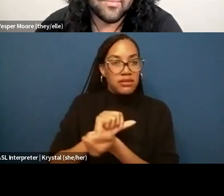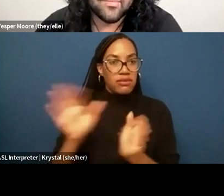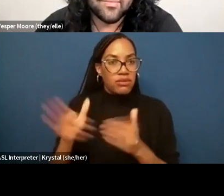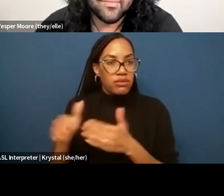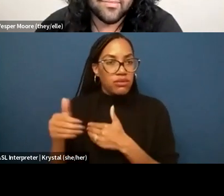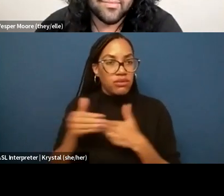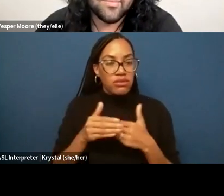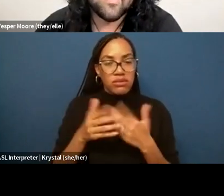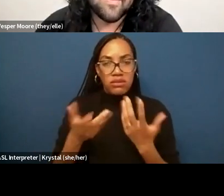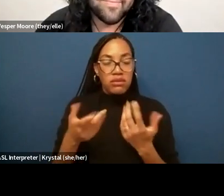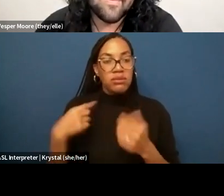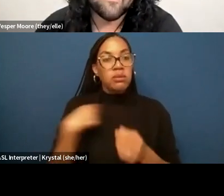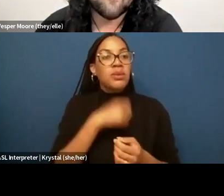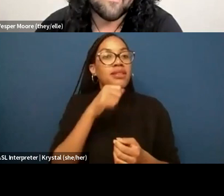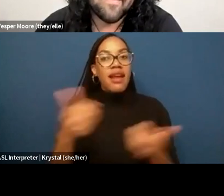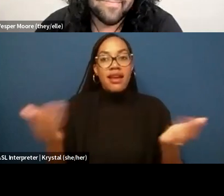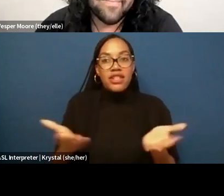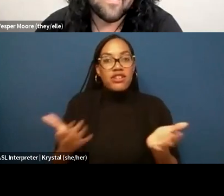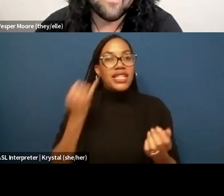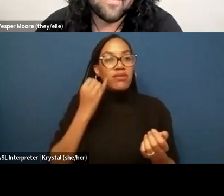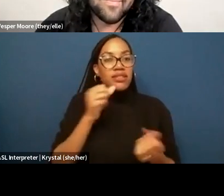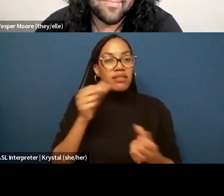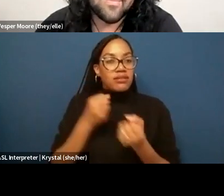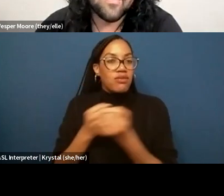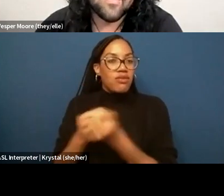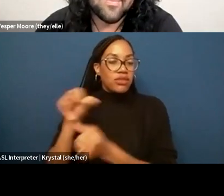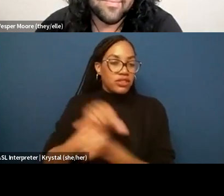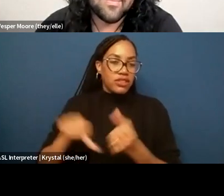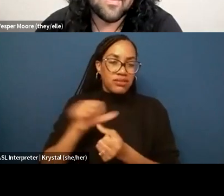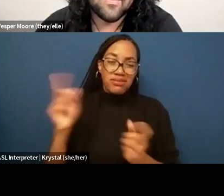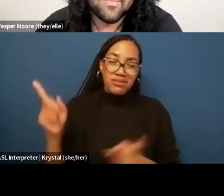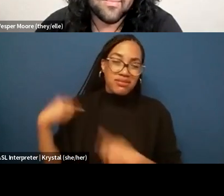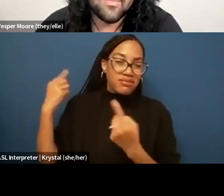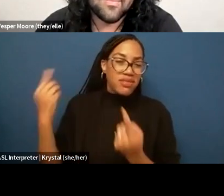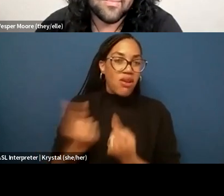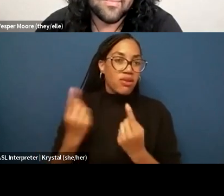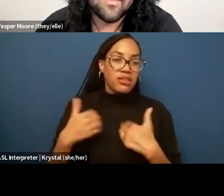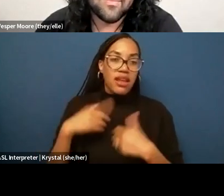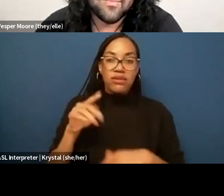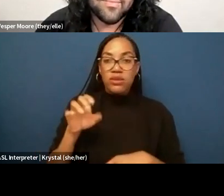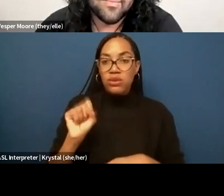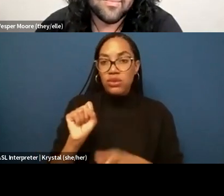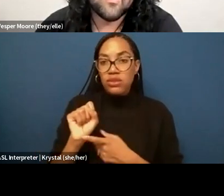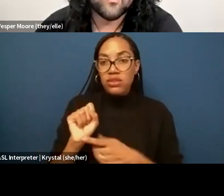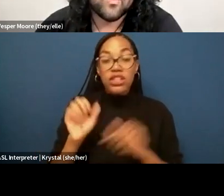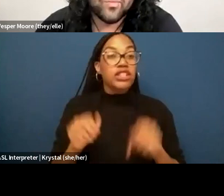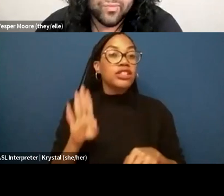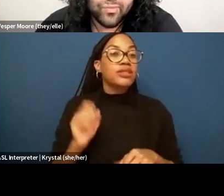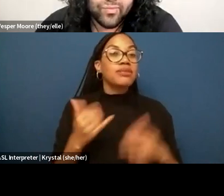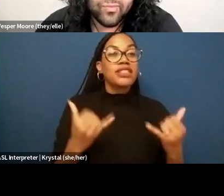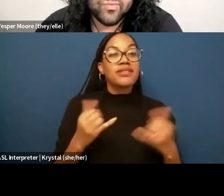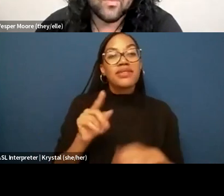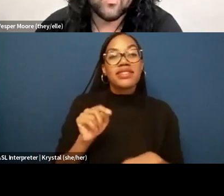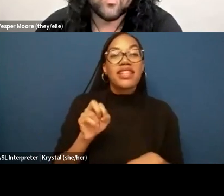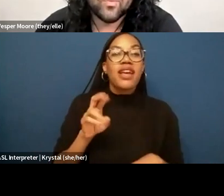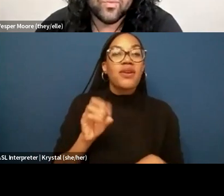et cetera, to like navigate and support ourselves, right? So there were strategies and tools we've always had, whether it's the current day tarot ladies, whether it's the pastors